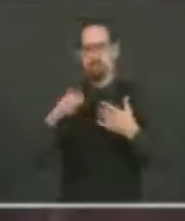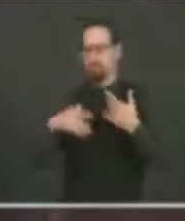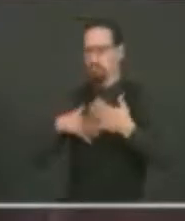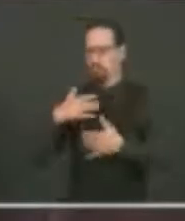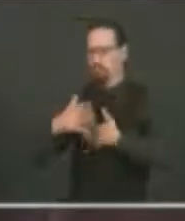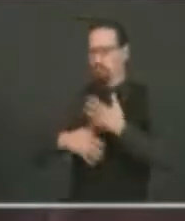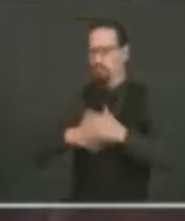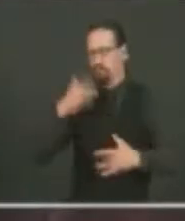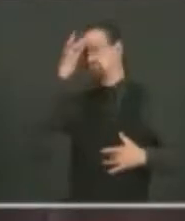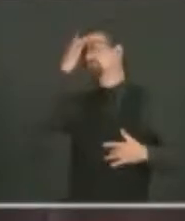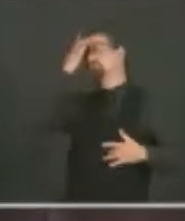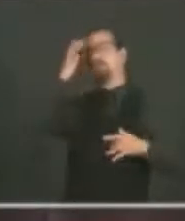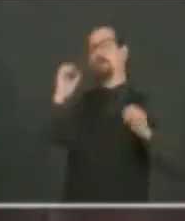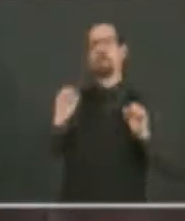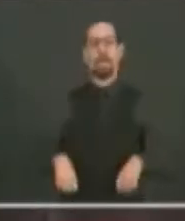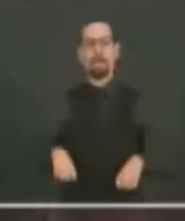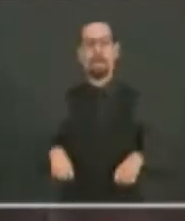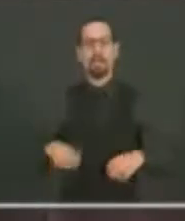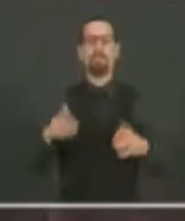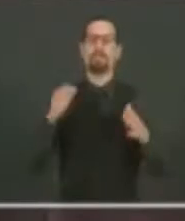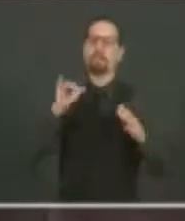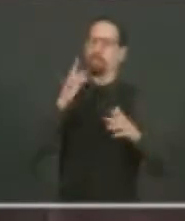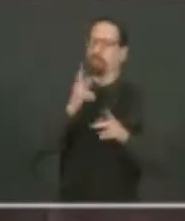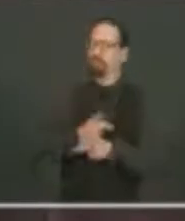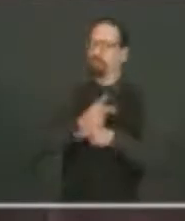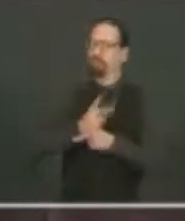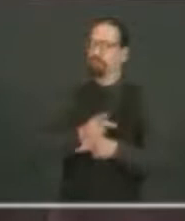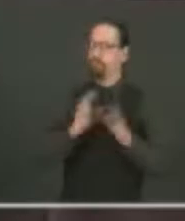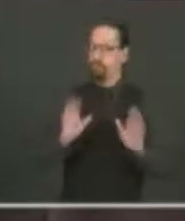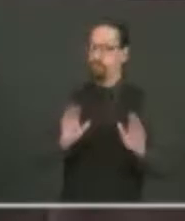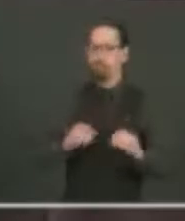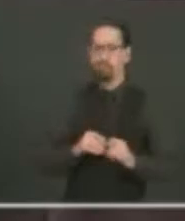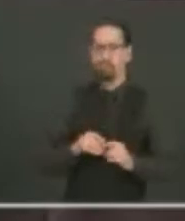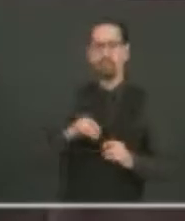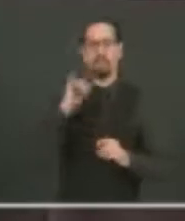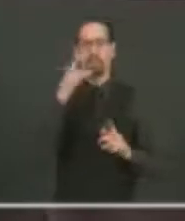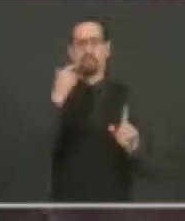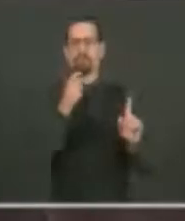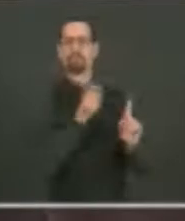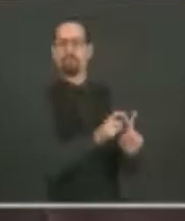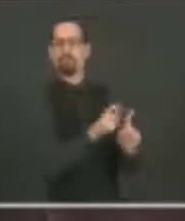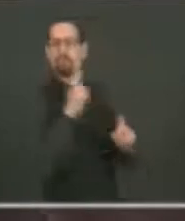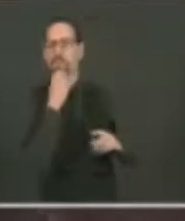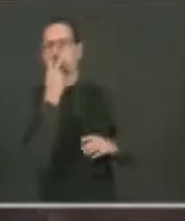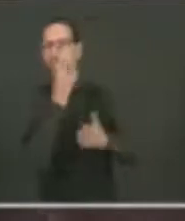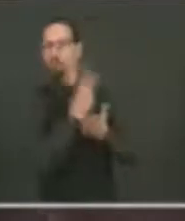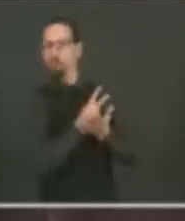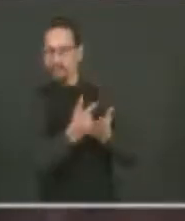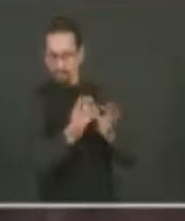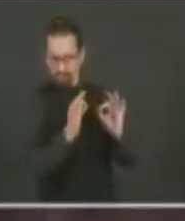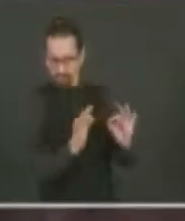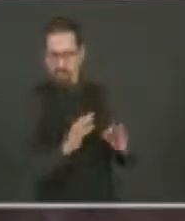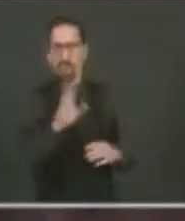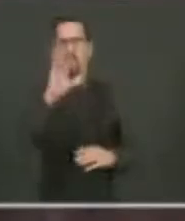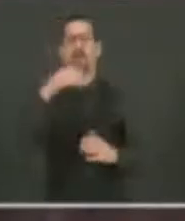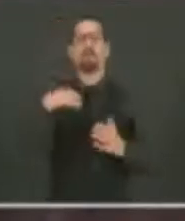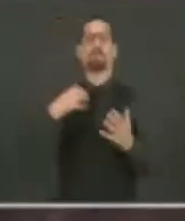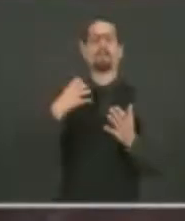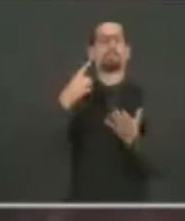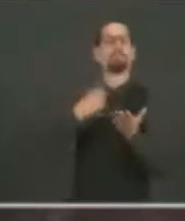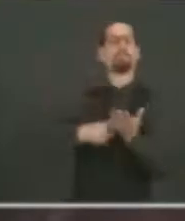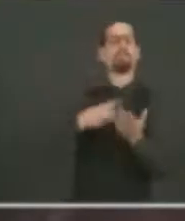to speak to people in the community, people throughout Providence, and people throughout the state, so